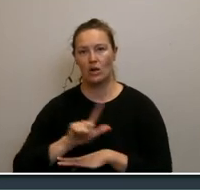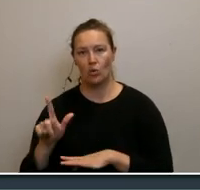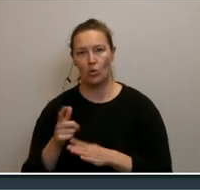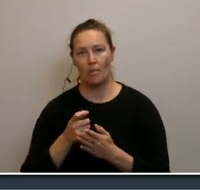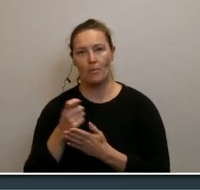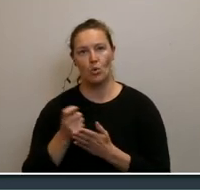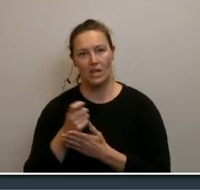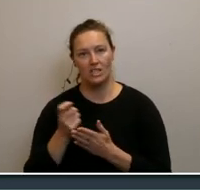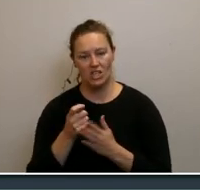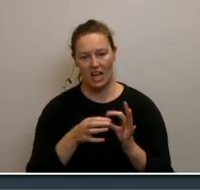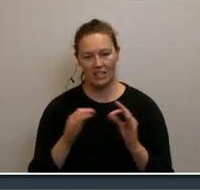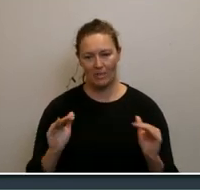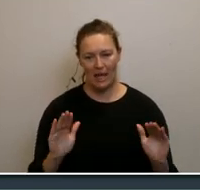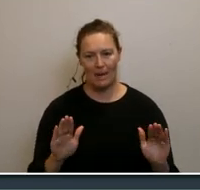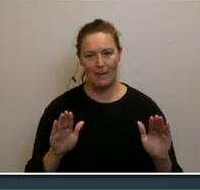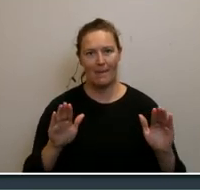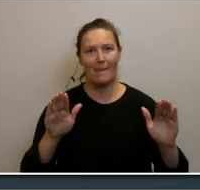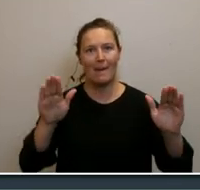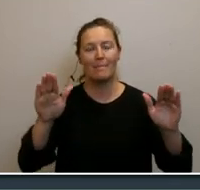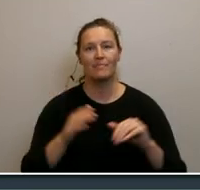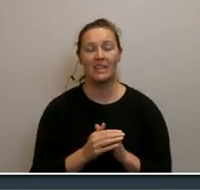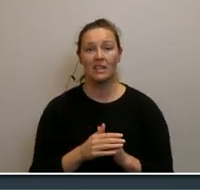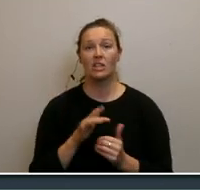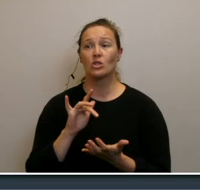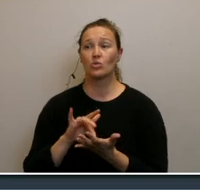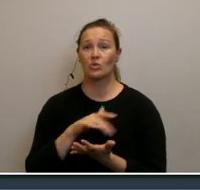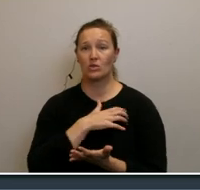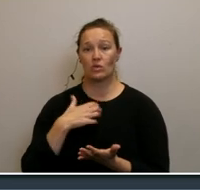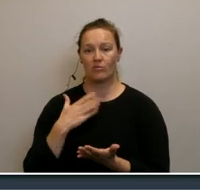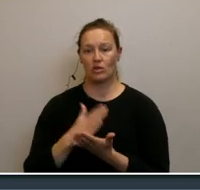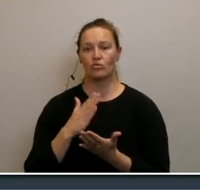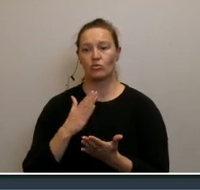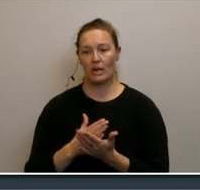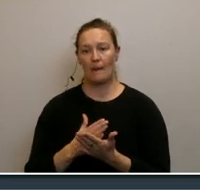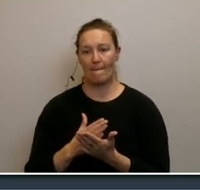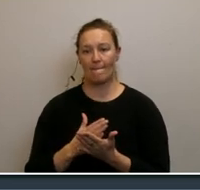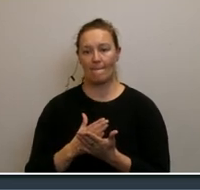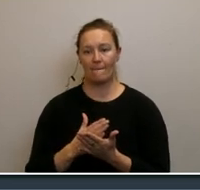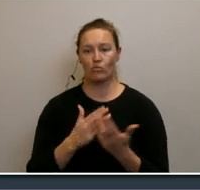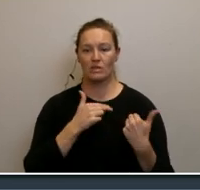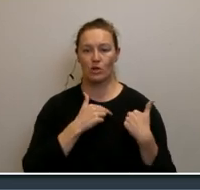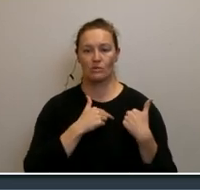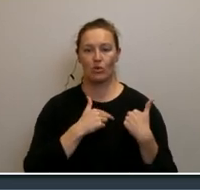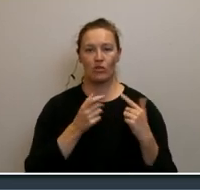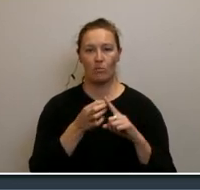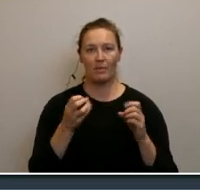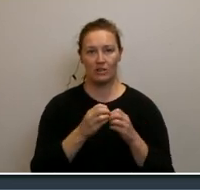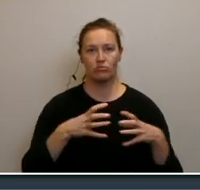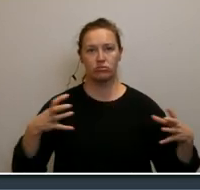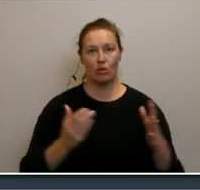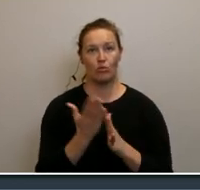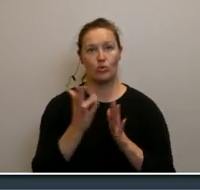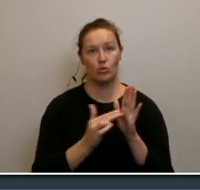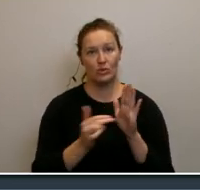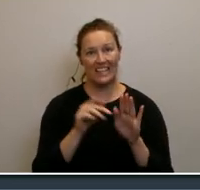unaffordable. While it was central government that is behind the rapid increase in population across the nation, it's interesting